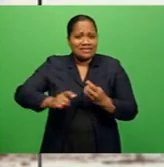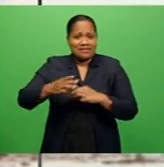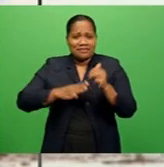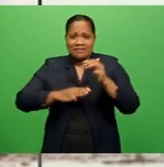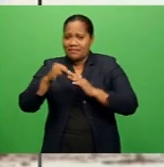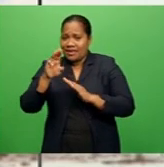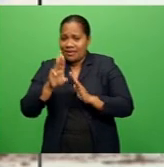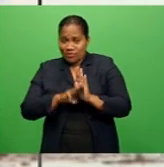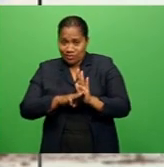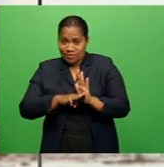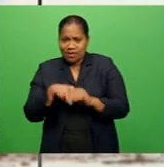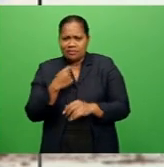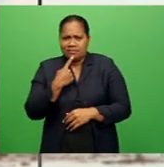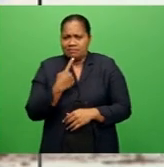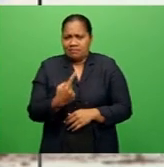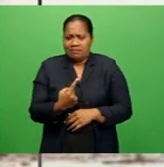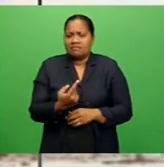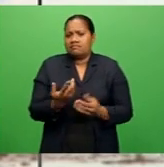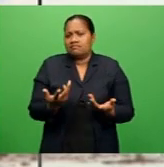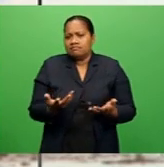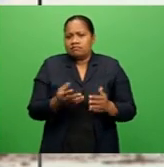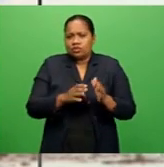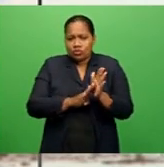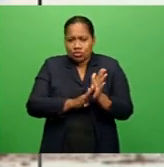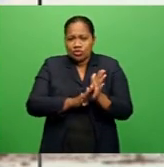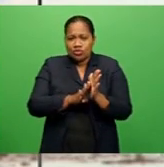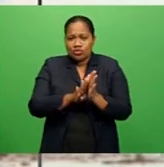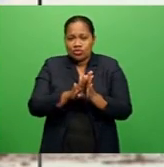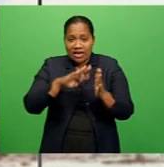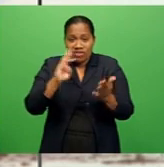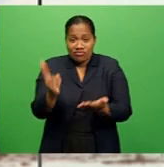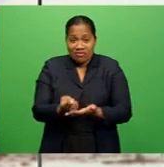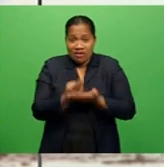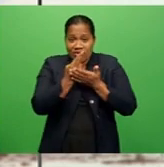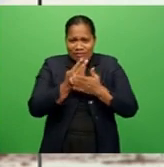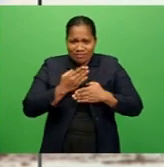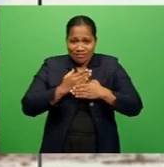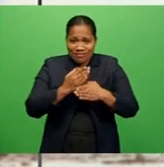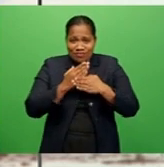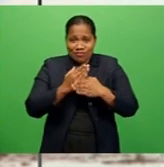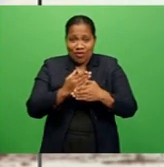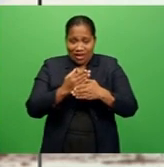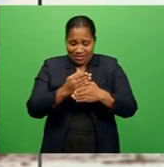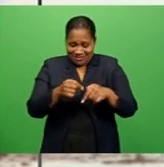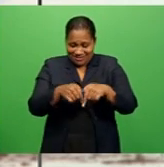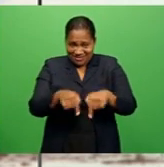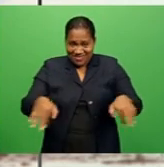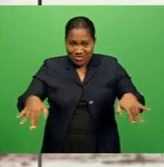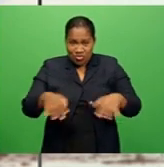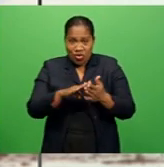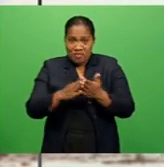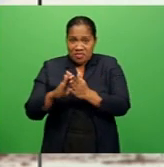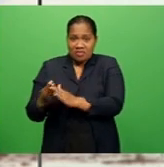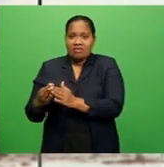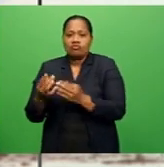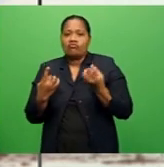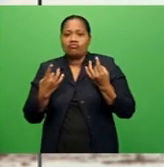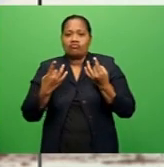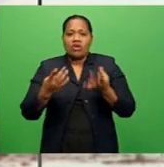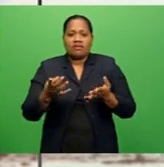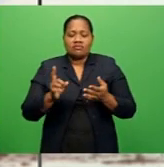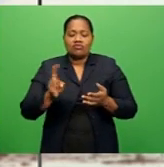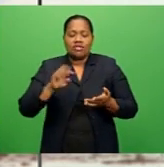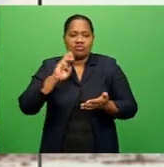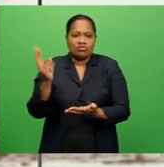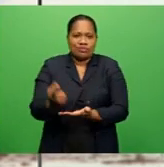Management Inia Seruratu says, based on progress in recovery and operations on the ground, they are ready to transition into